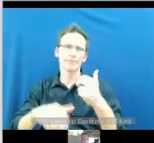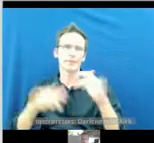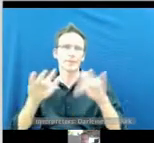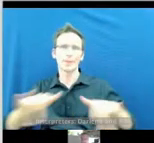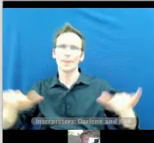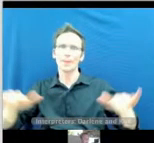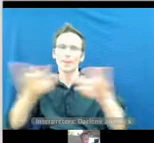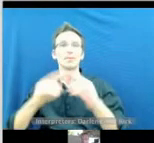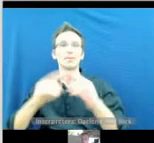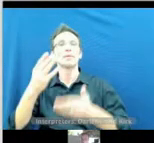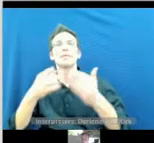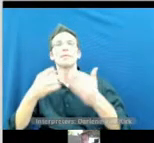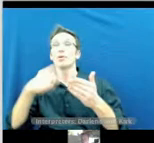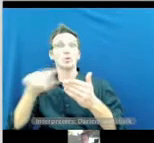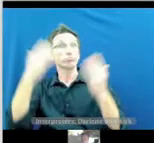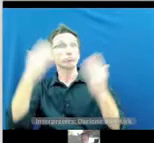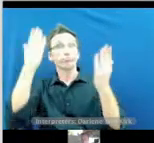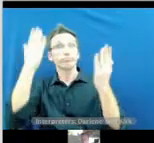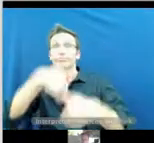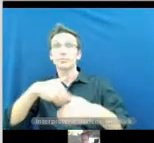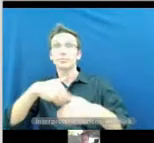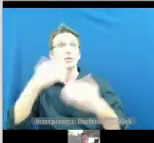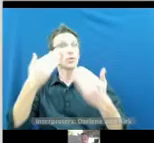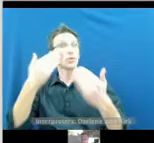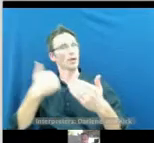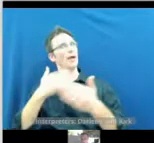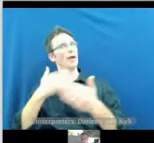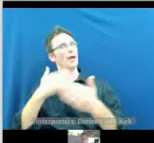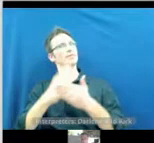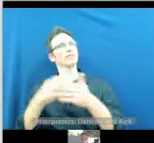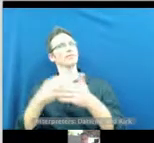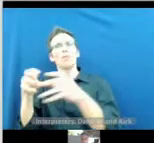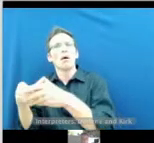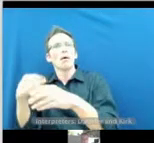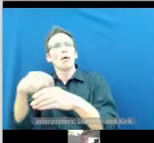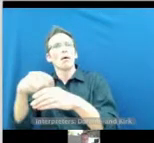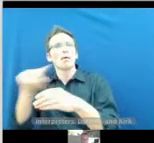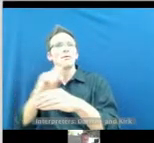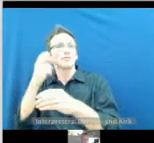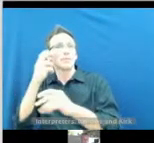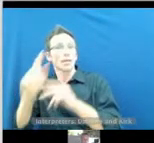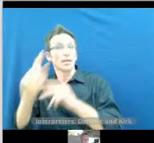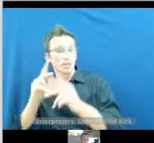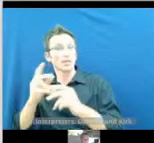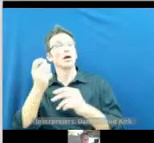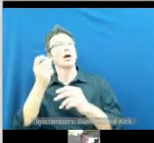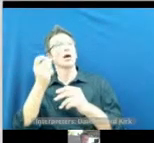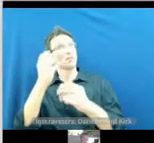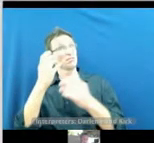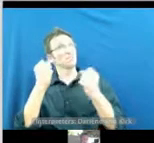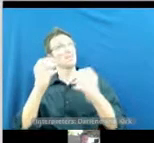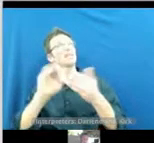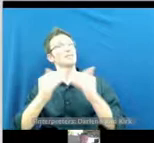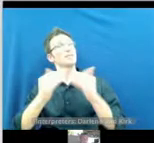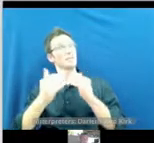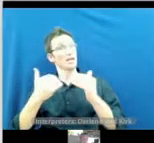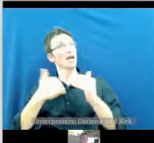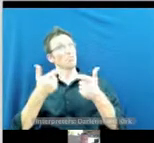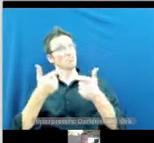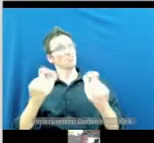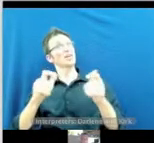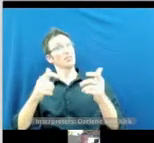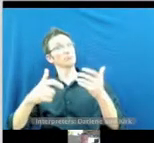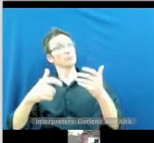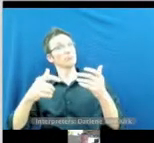that you may not have been aware of initially. Different cities have pretty active deafblind communities,